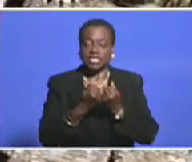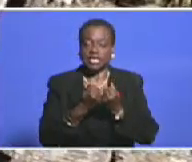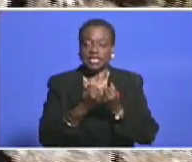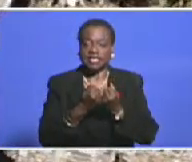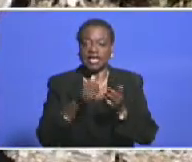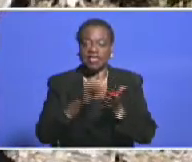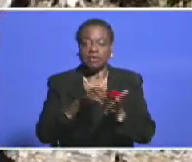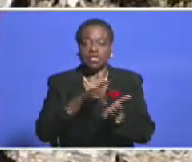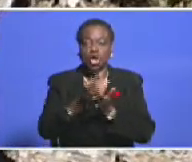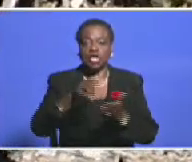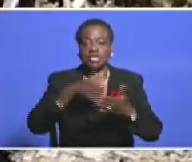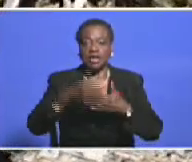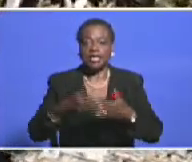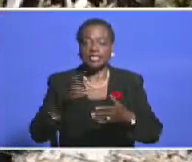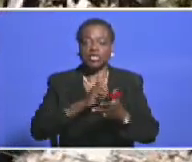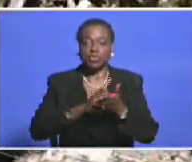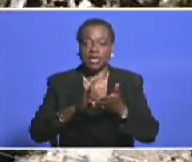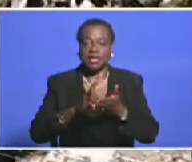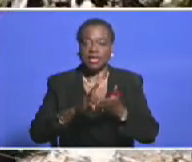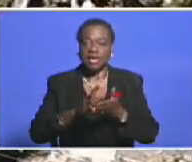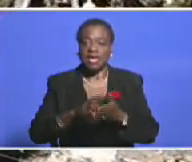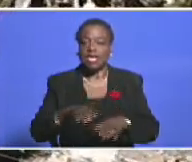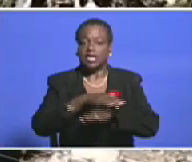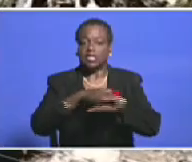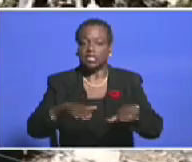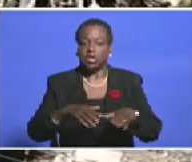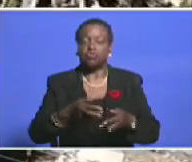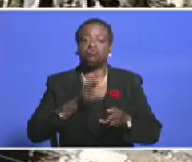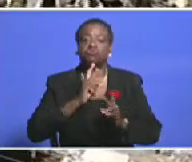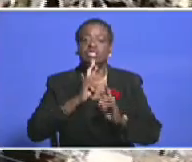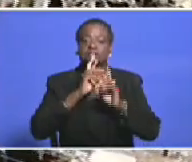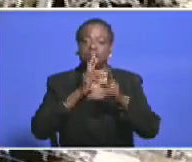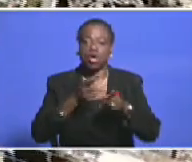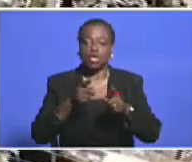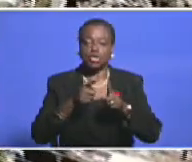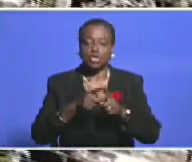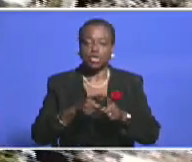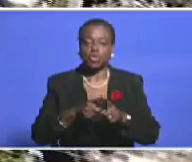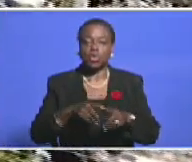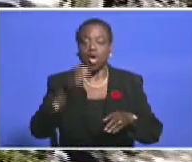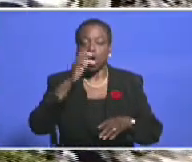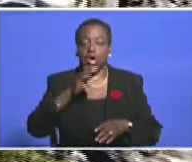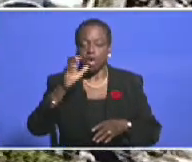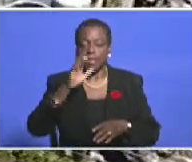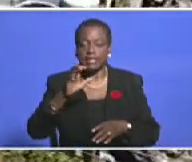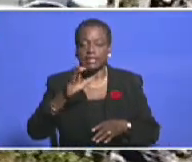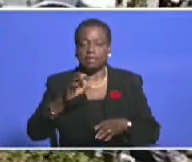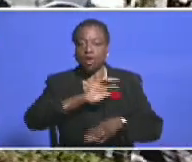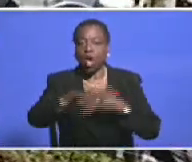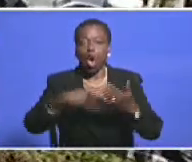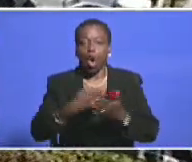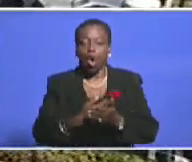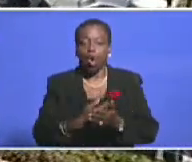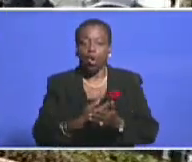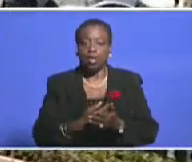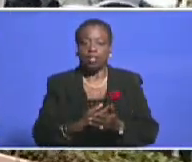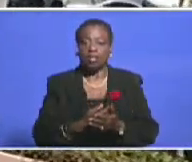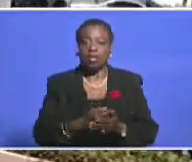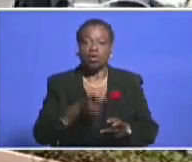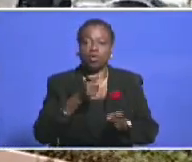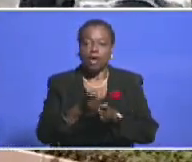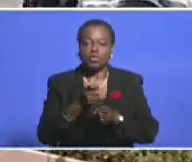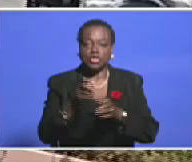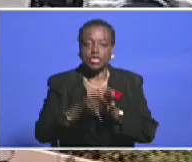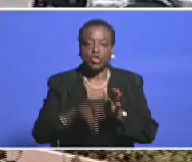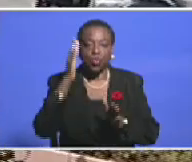He says while he does not respond to speculative comments while he serves at the helm, all complaints of corruption will be